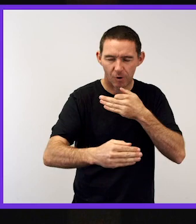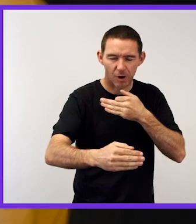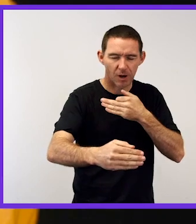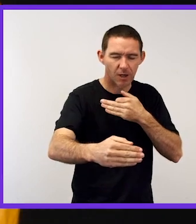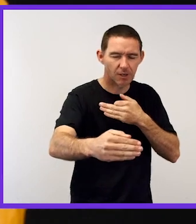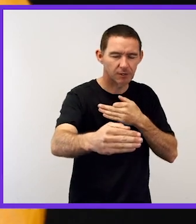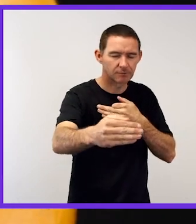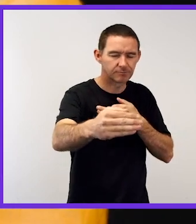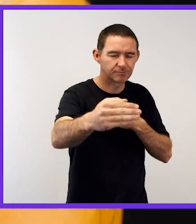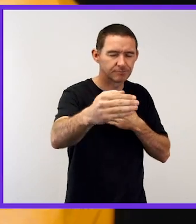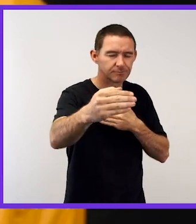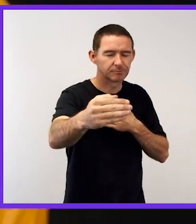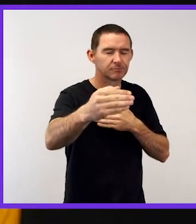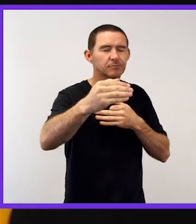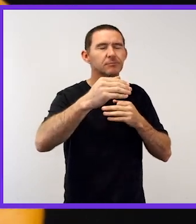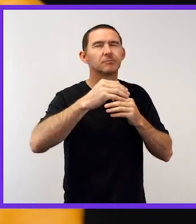forever.